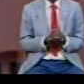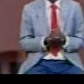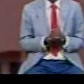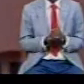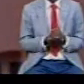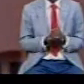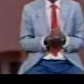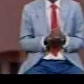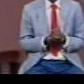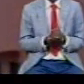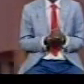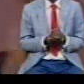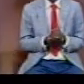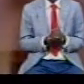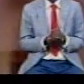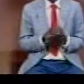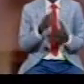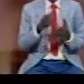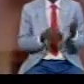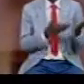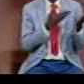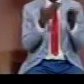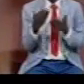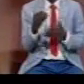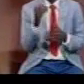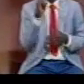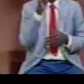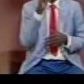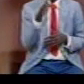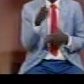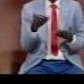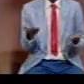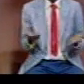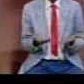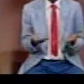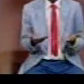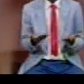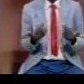But what brought me here this evening?